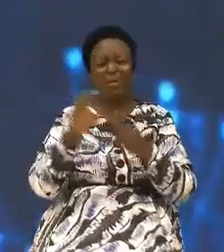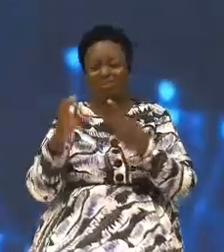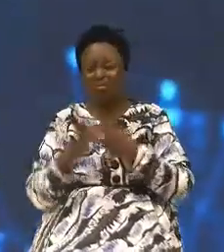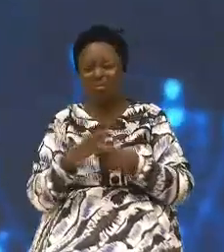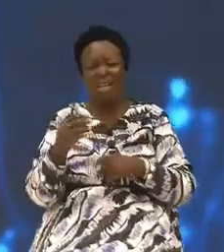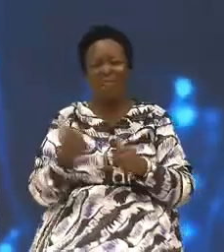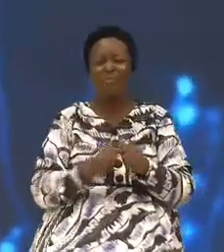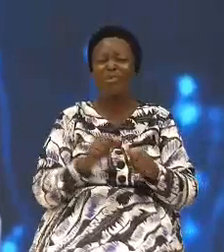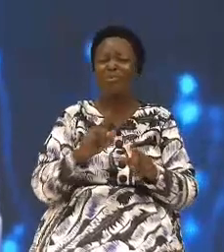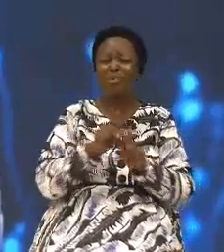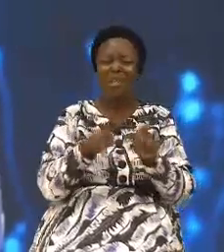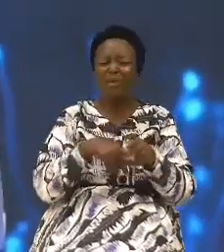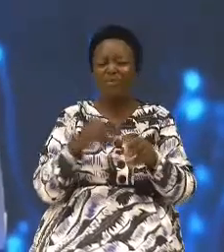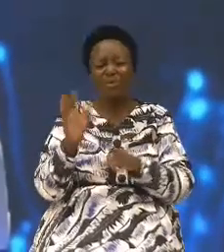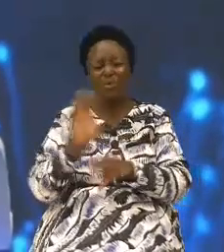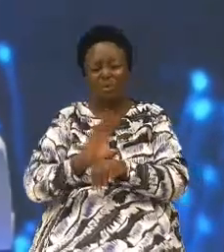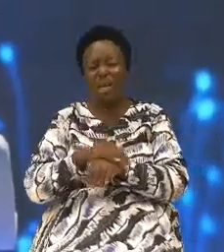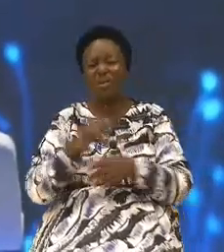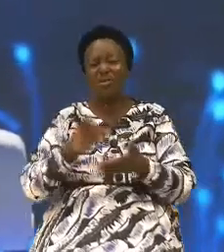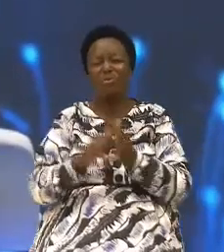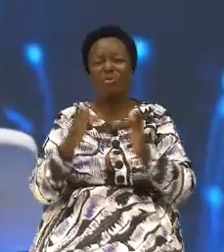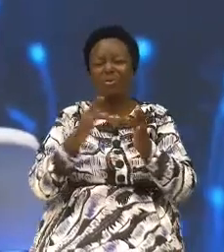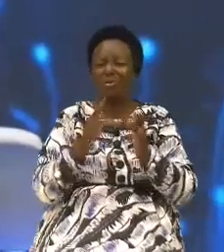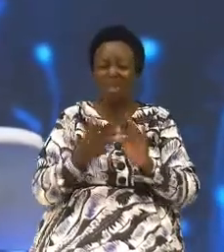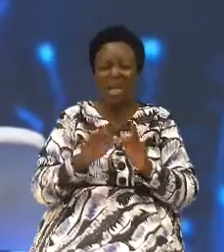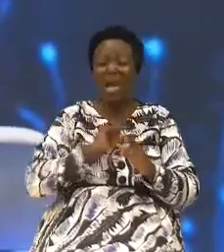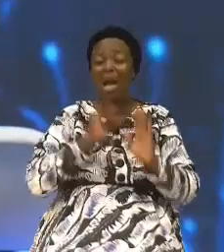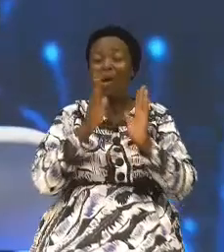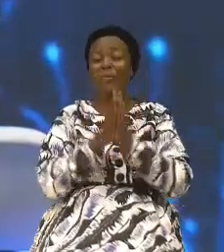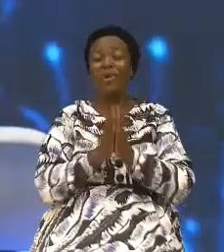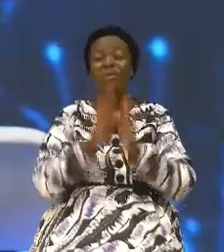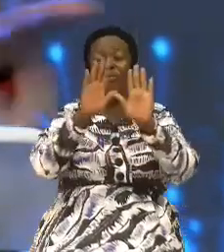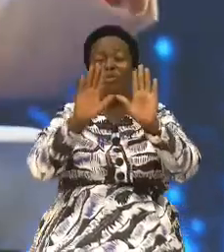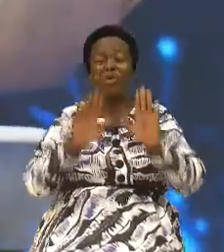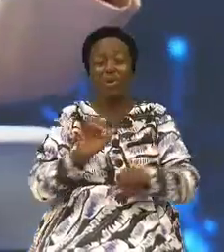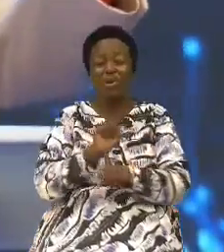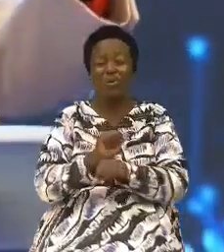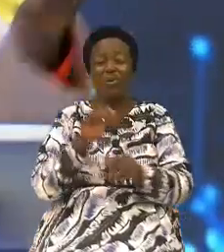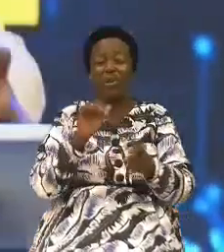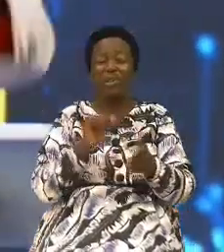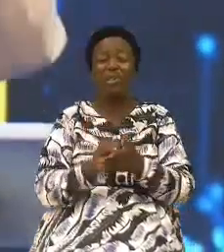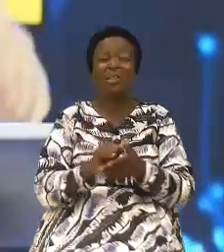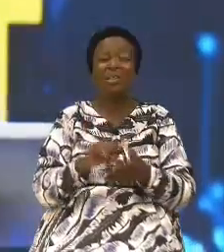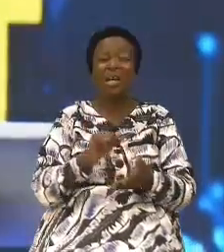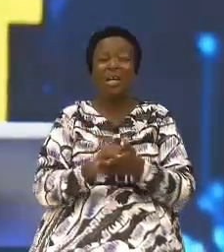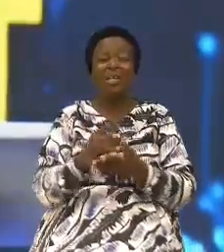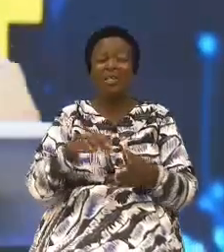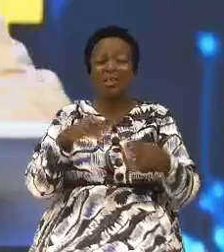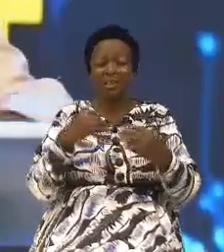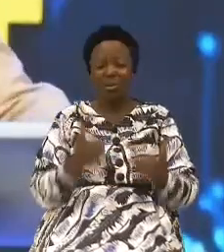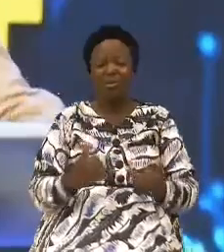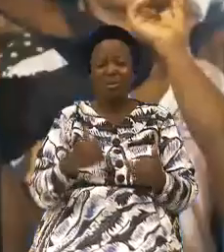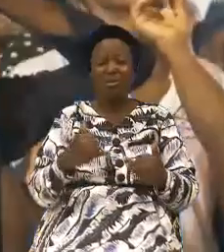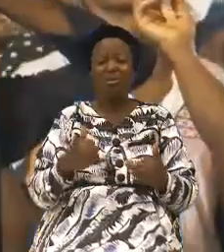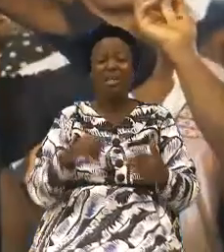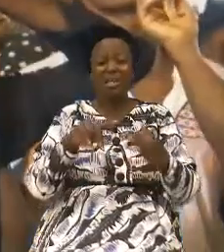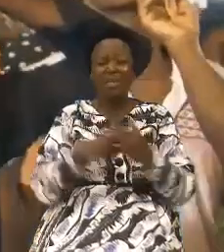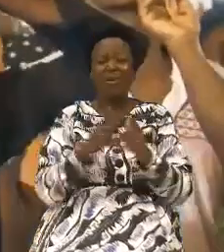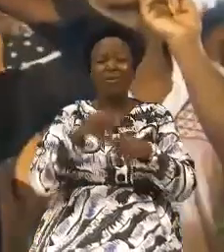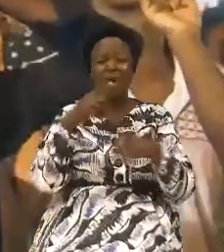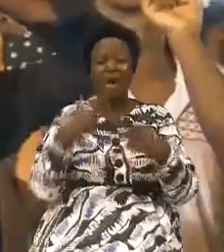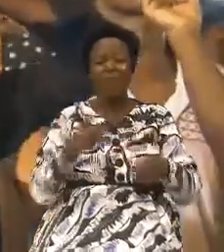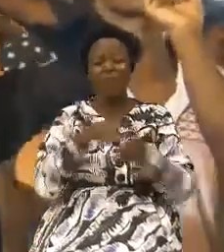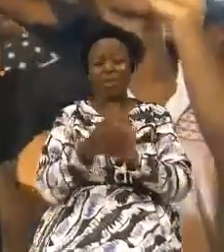congregation, and those online, I pray miracles, galore, begin to happen in Jesus'